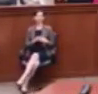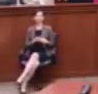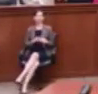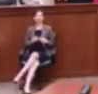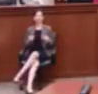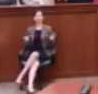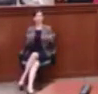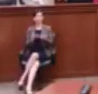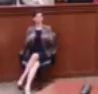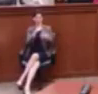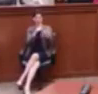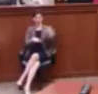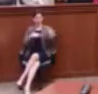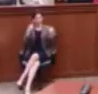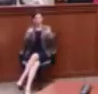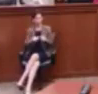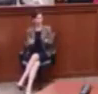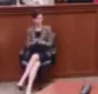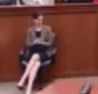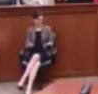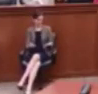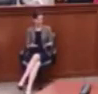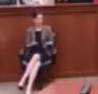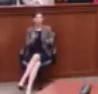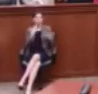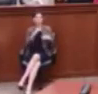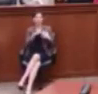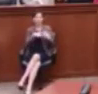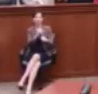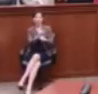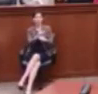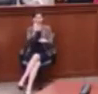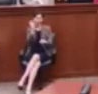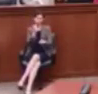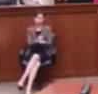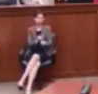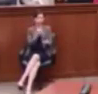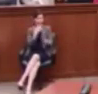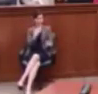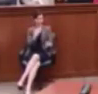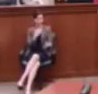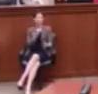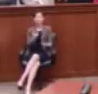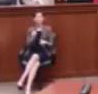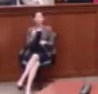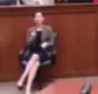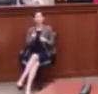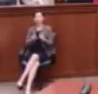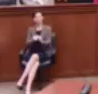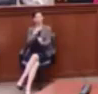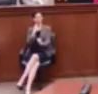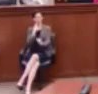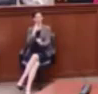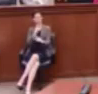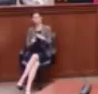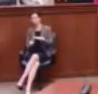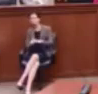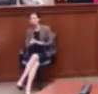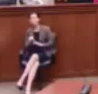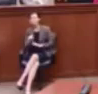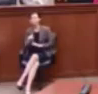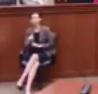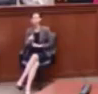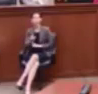with everything here and appreciate all the hard work, and had an opportunity to attend a meeting recently where I was able to hear